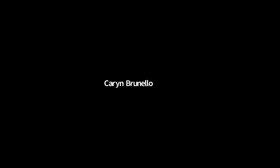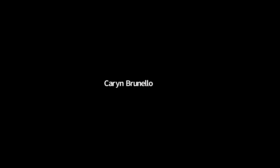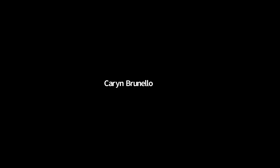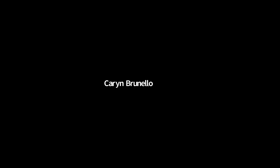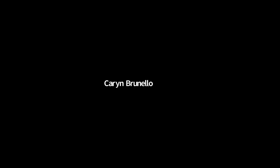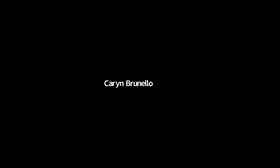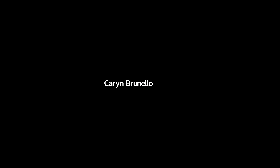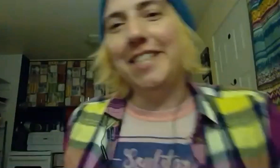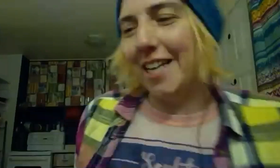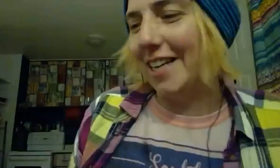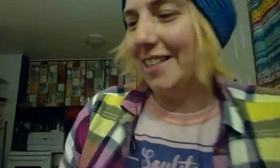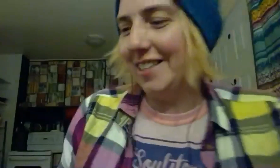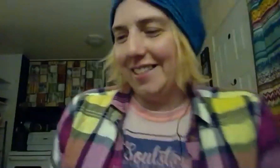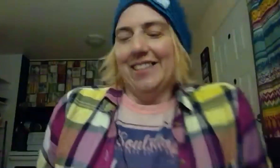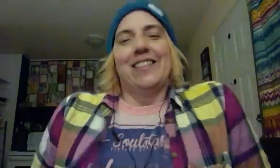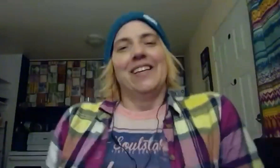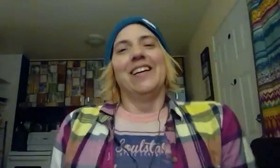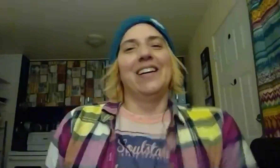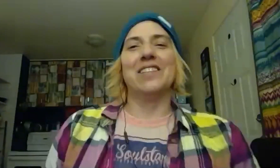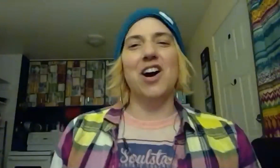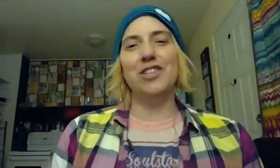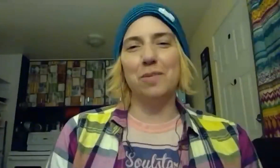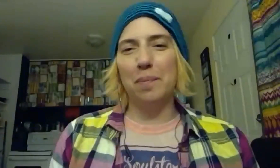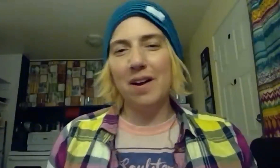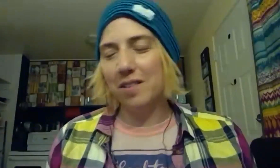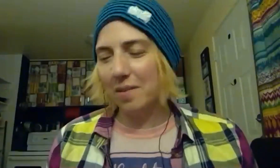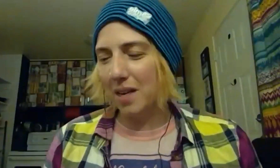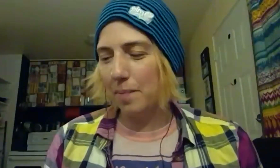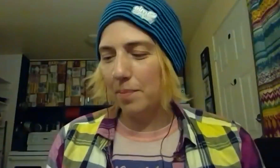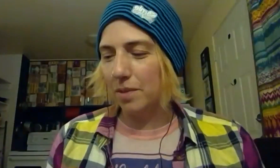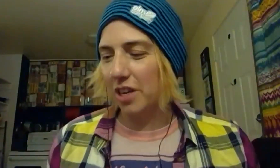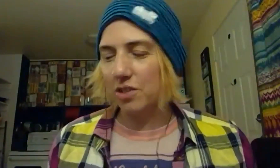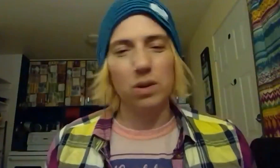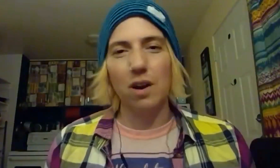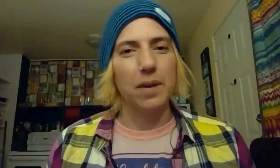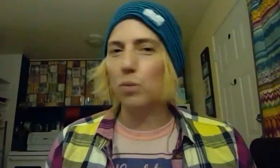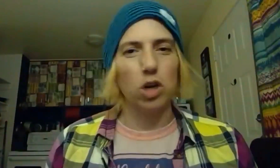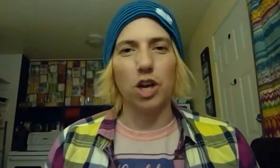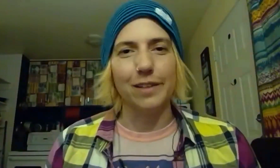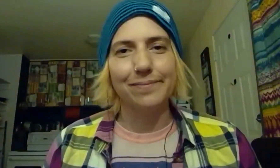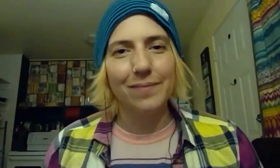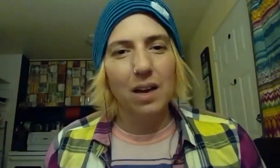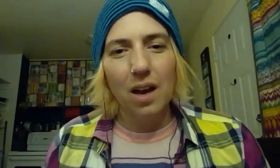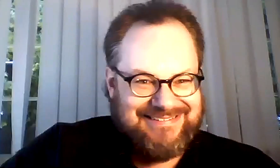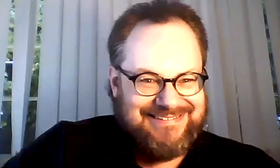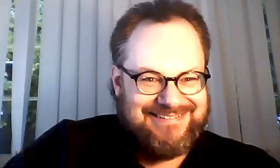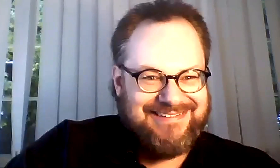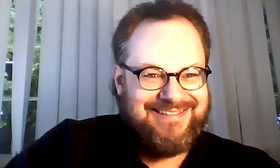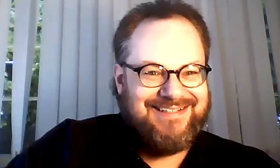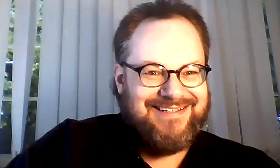April, you can try mine any day. As long as you're prepared to make a paper mache squirrel army, we're